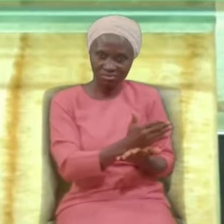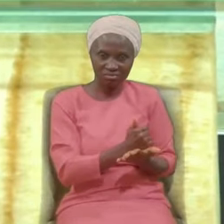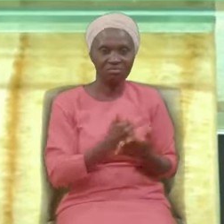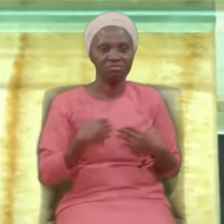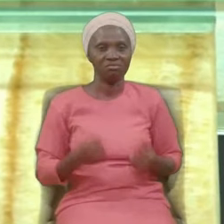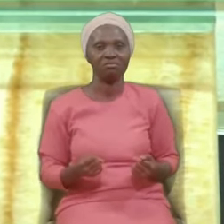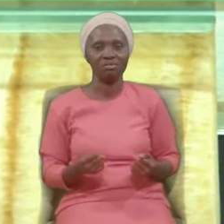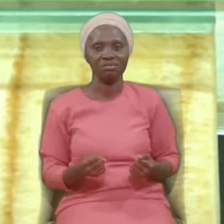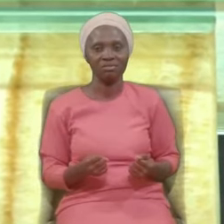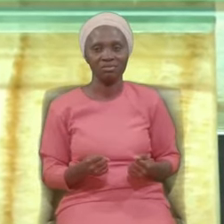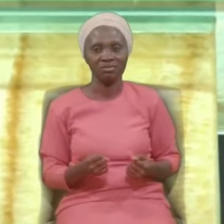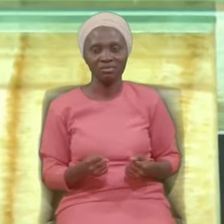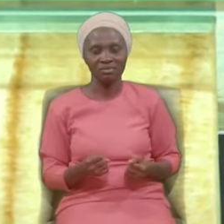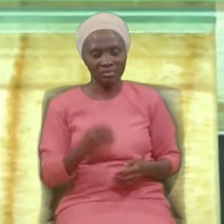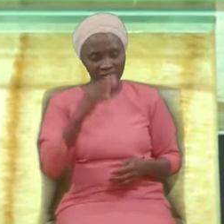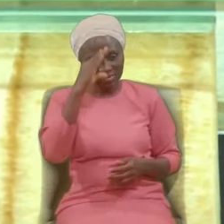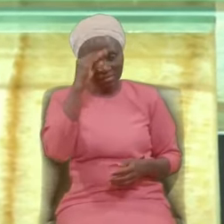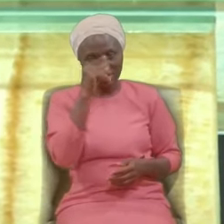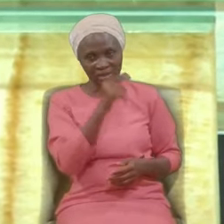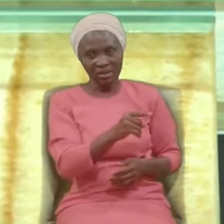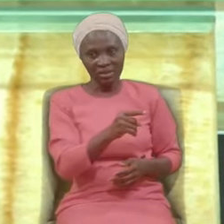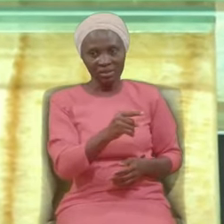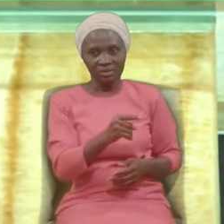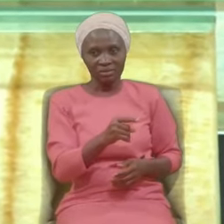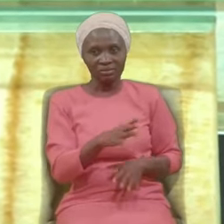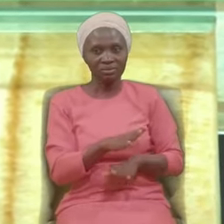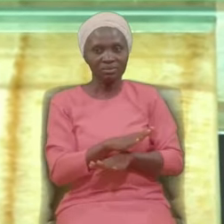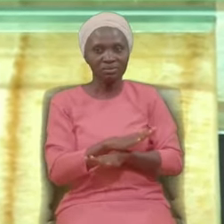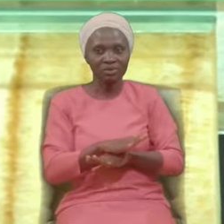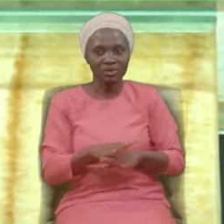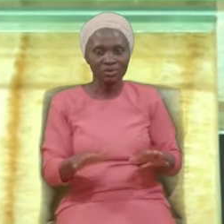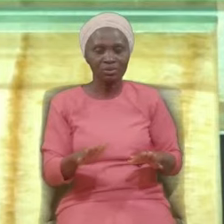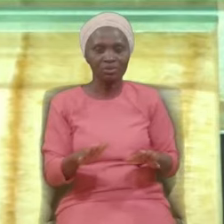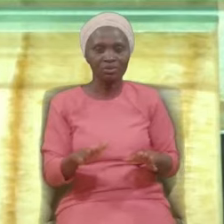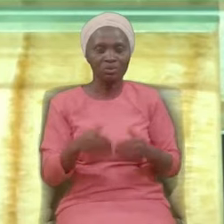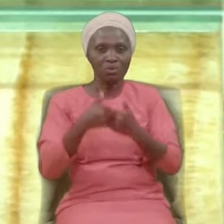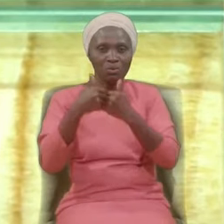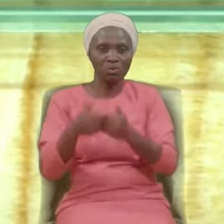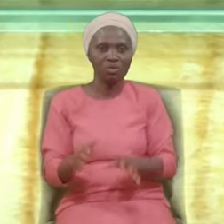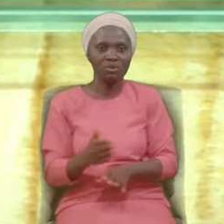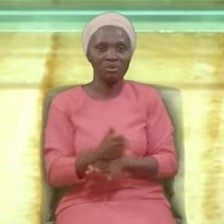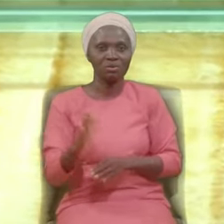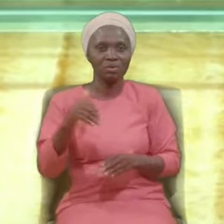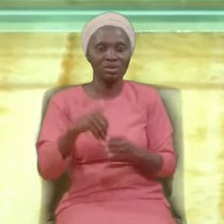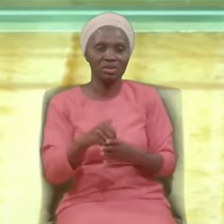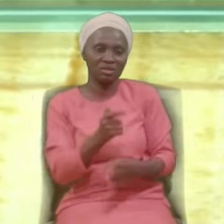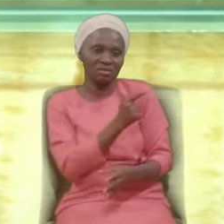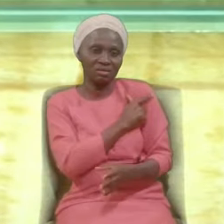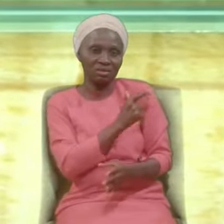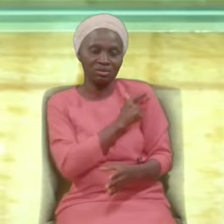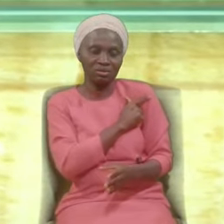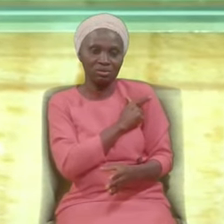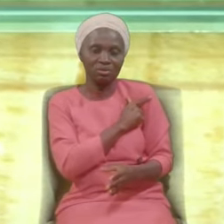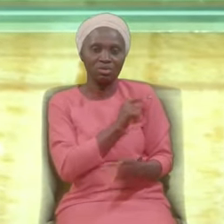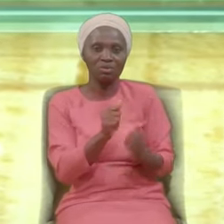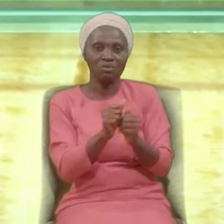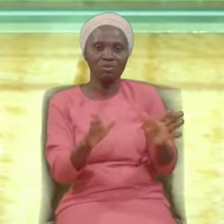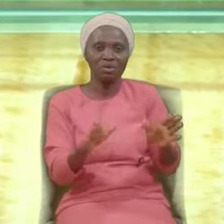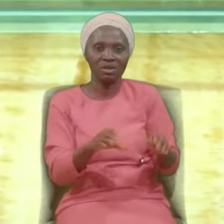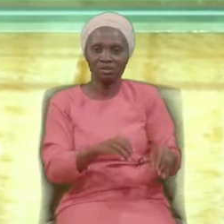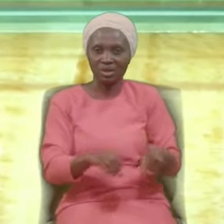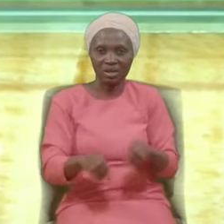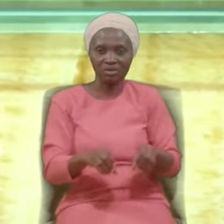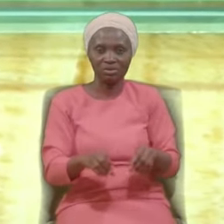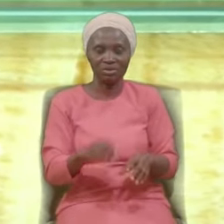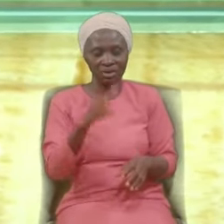He did not waste away in idle inaction. He took the journey. After he